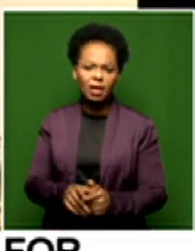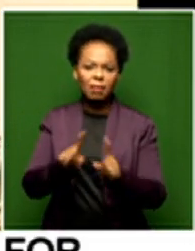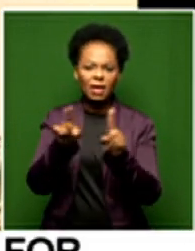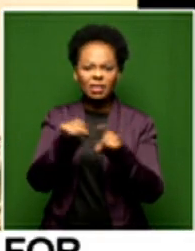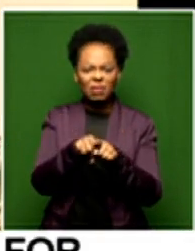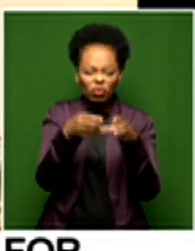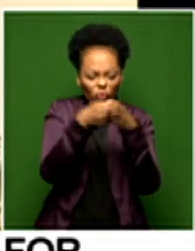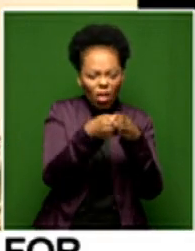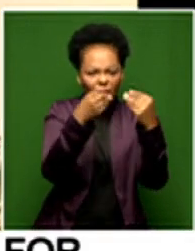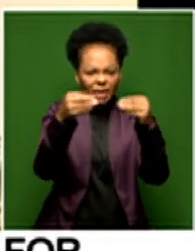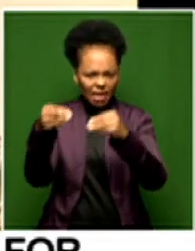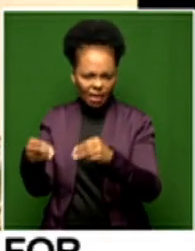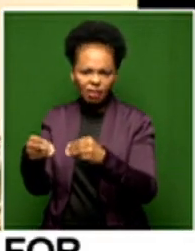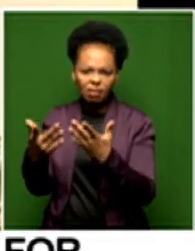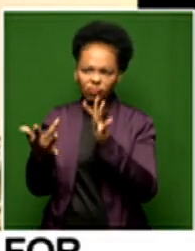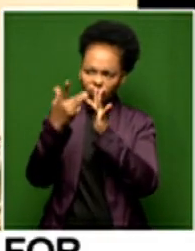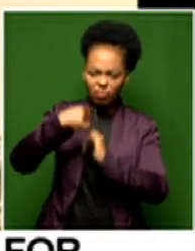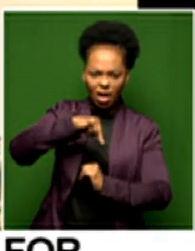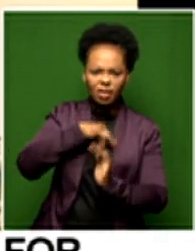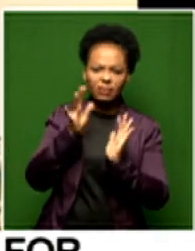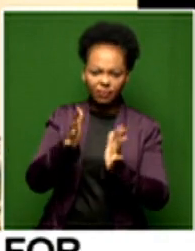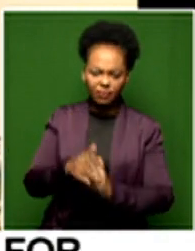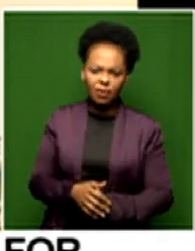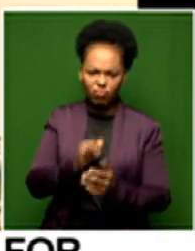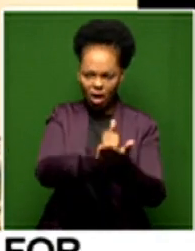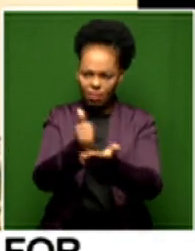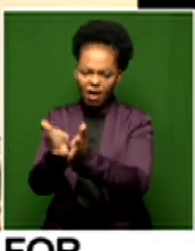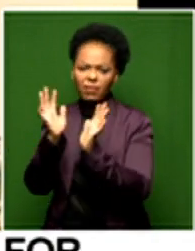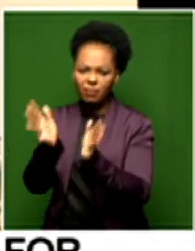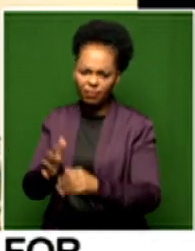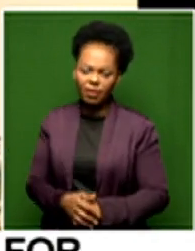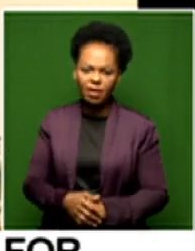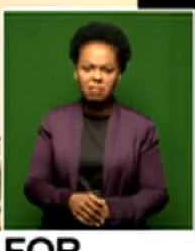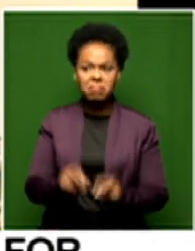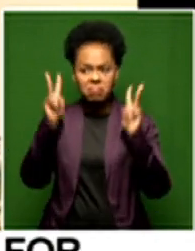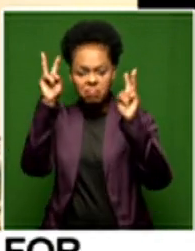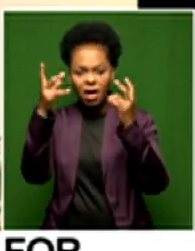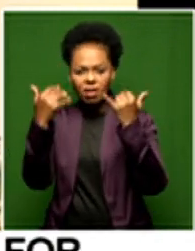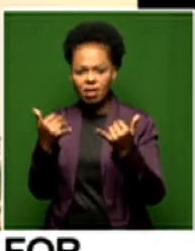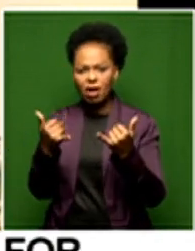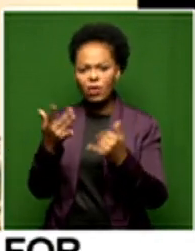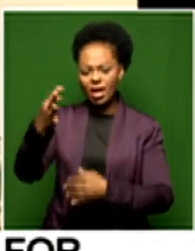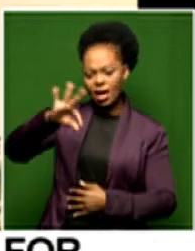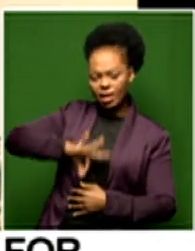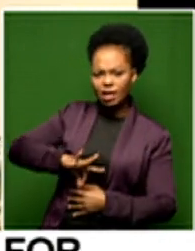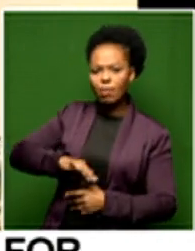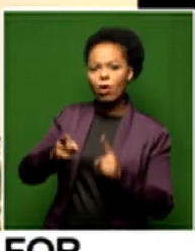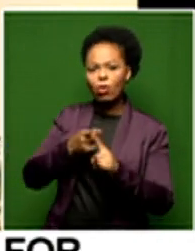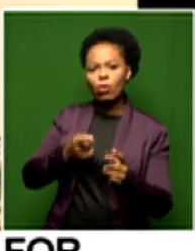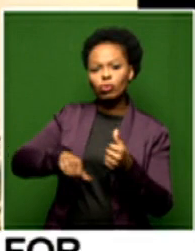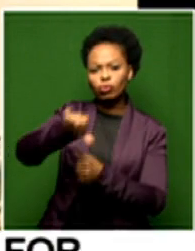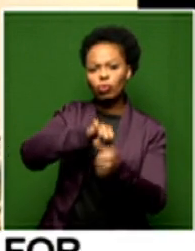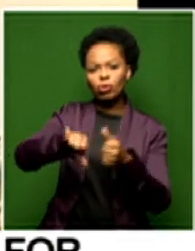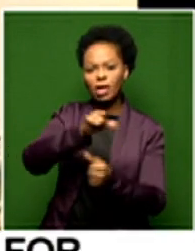small businesses that are finding us. Now, this means that we have this hybrid model where income comes through our social